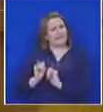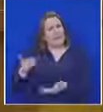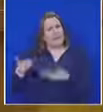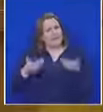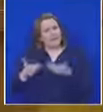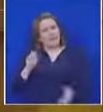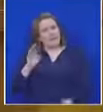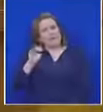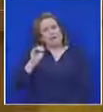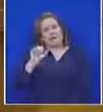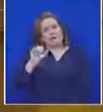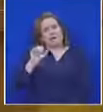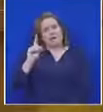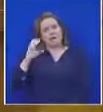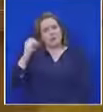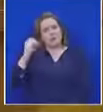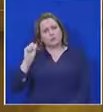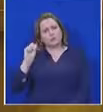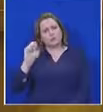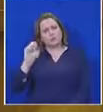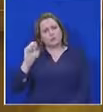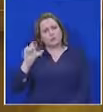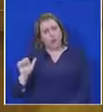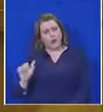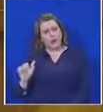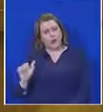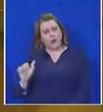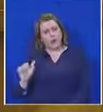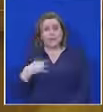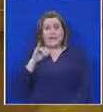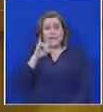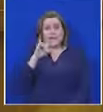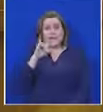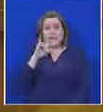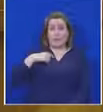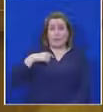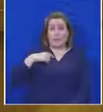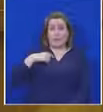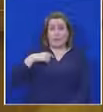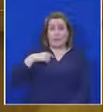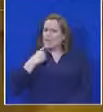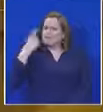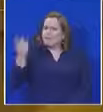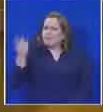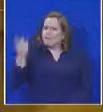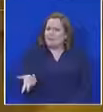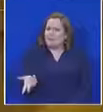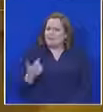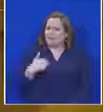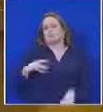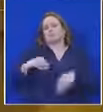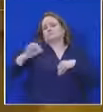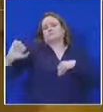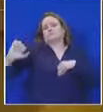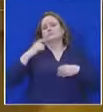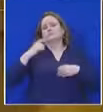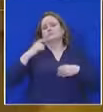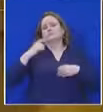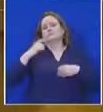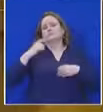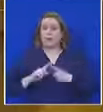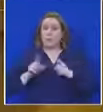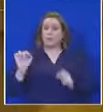address the House. If we disagree with her, we'll tell her that we disagree with her. If we can take lessons, we'll say that we have taken lessons from